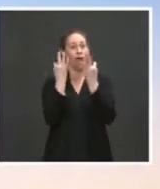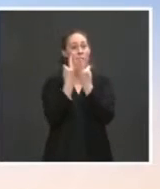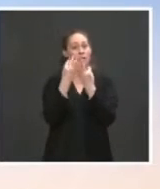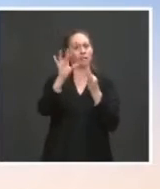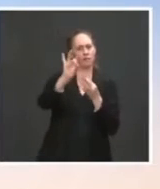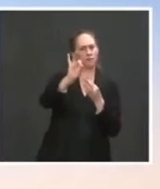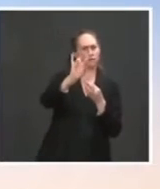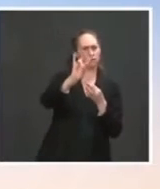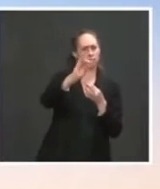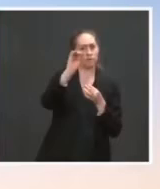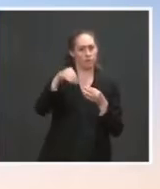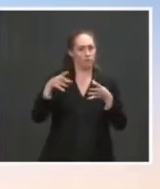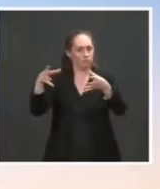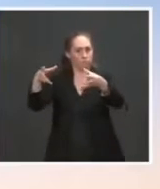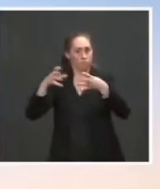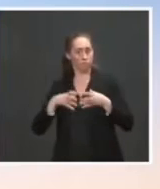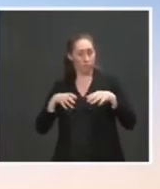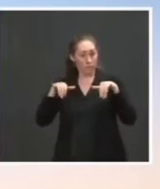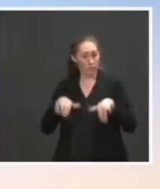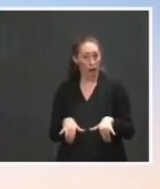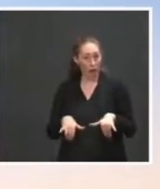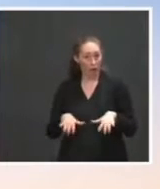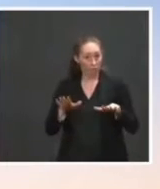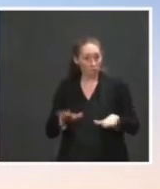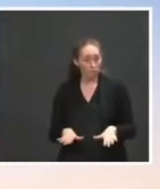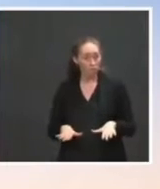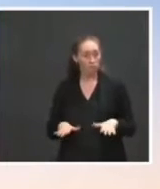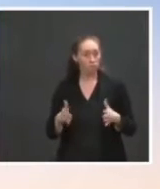to either be resettled or